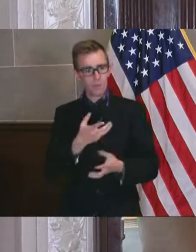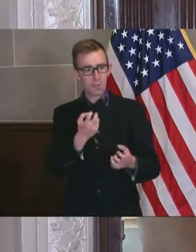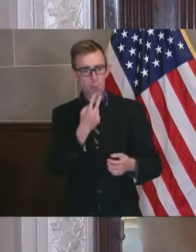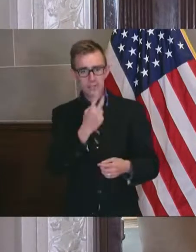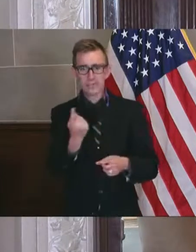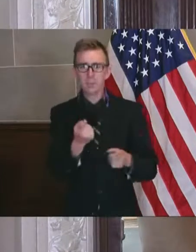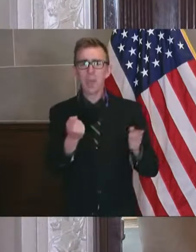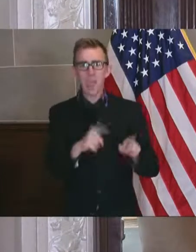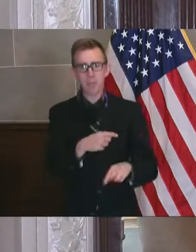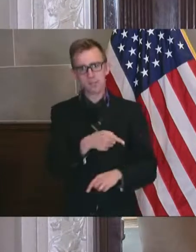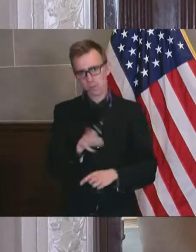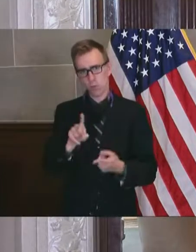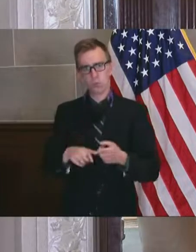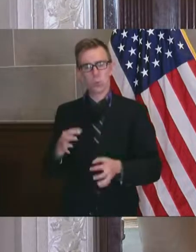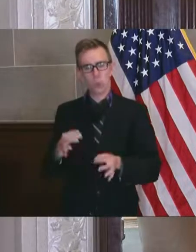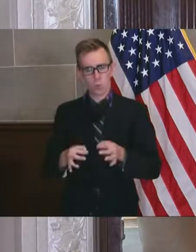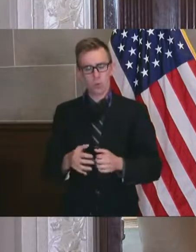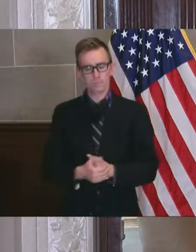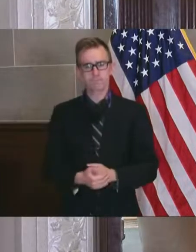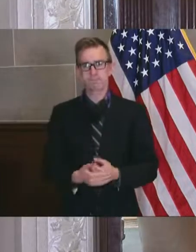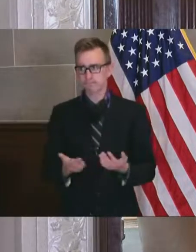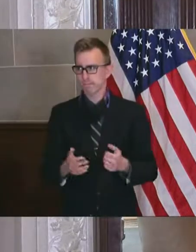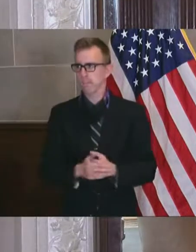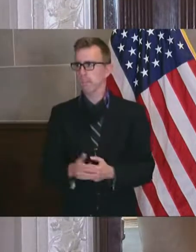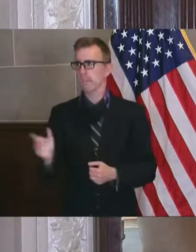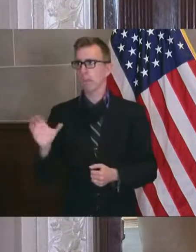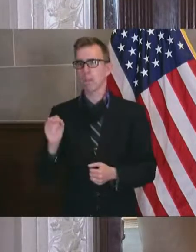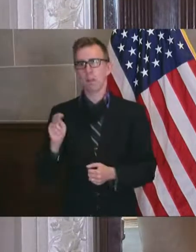done. That's the answer to your question.